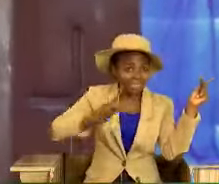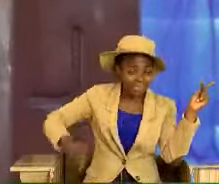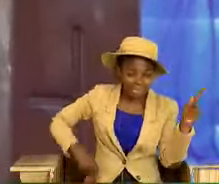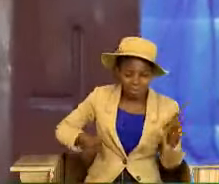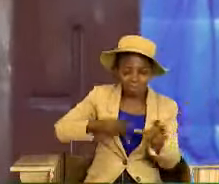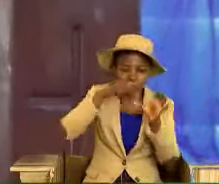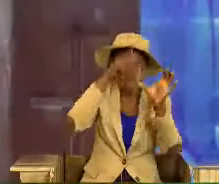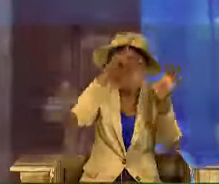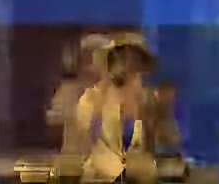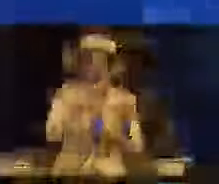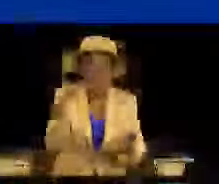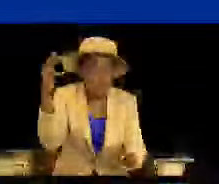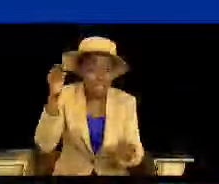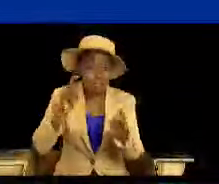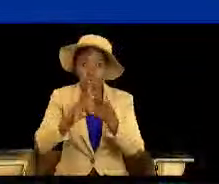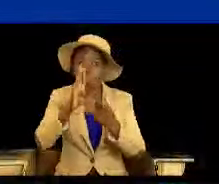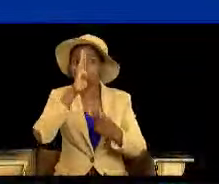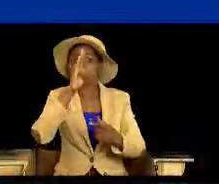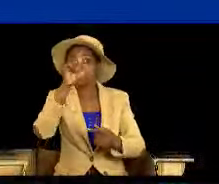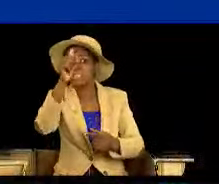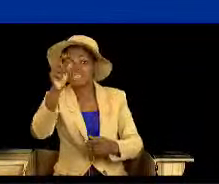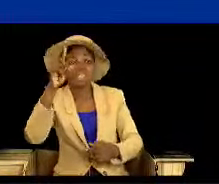Governors Comm